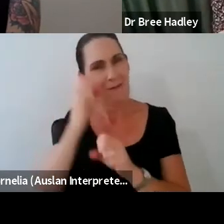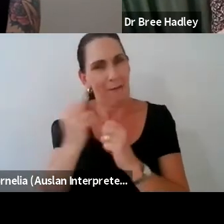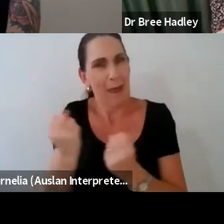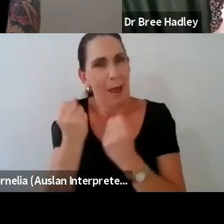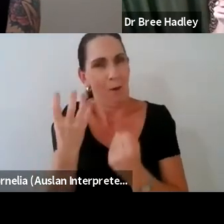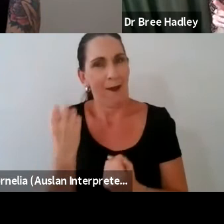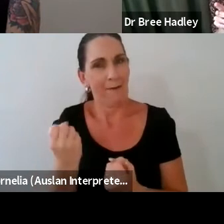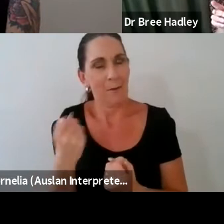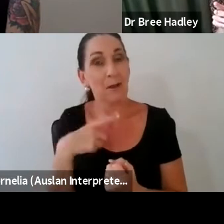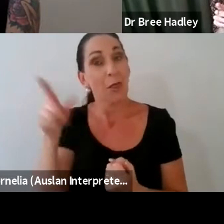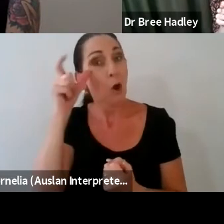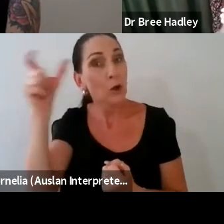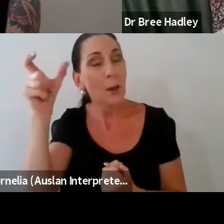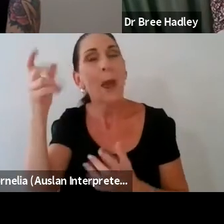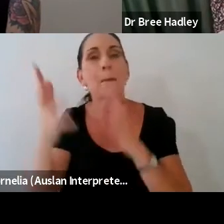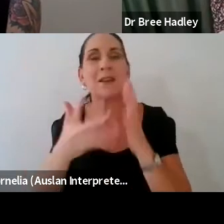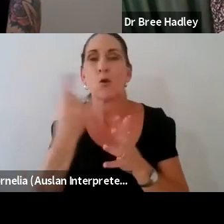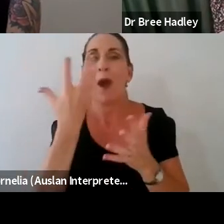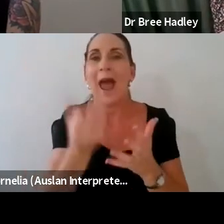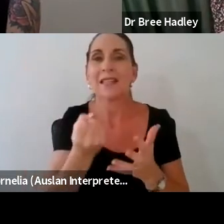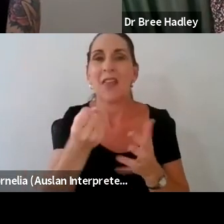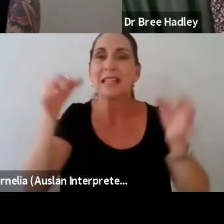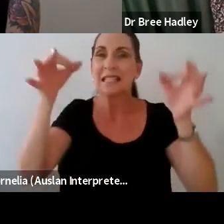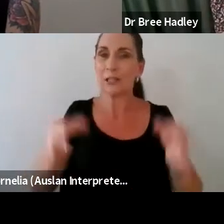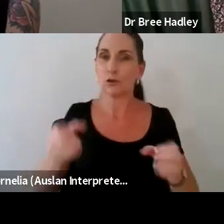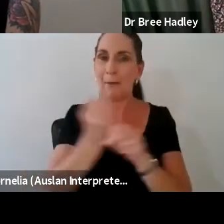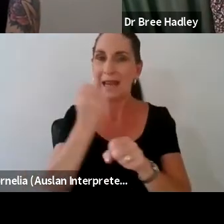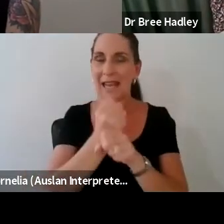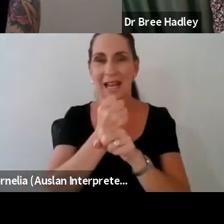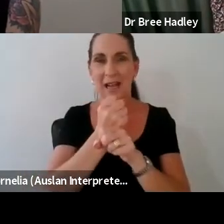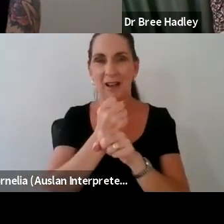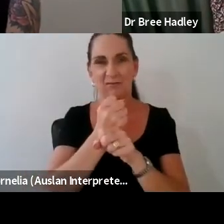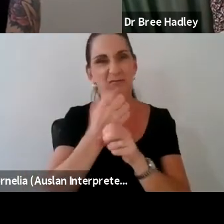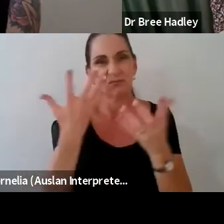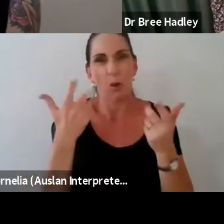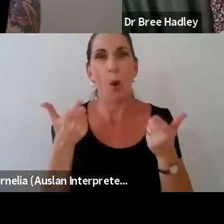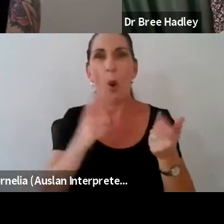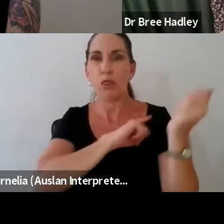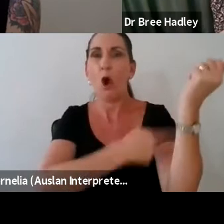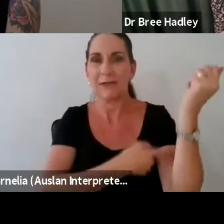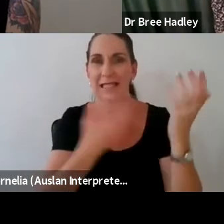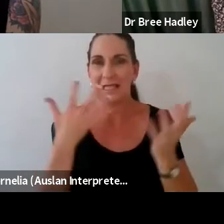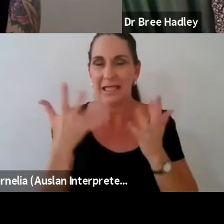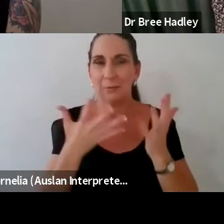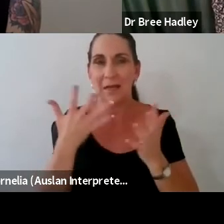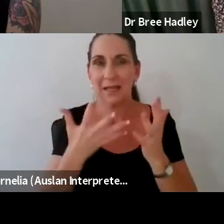got the decision-making authority, and we exist for better and